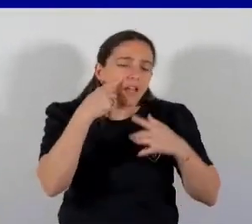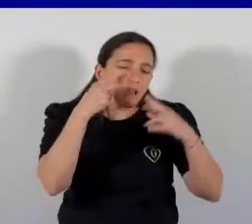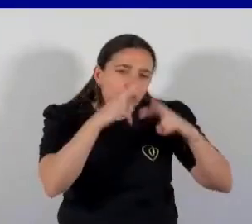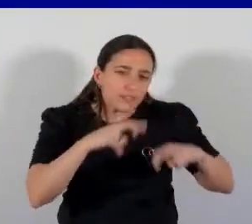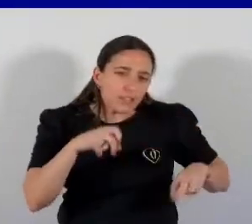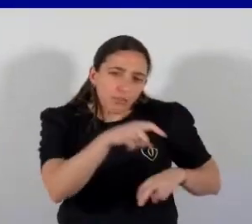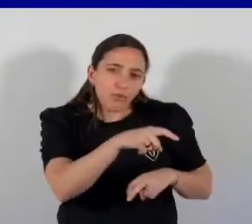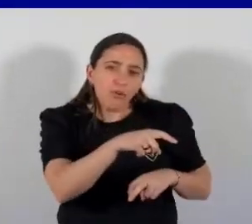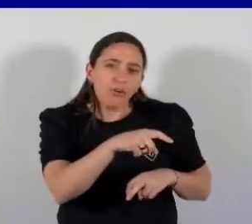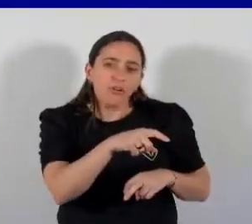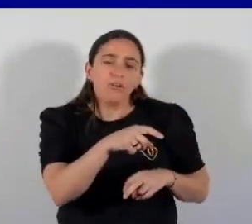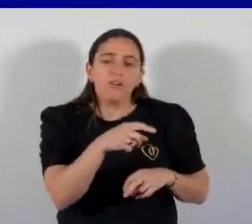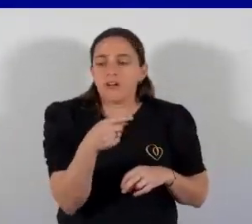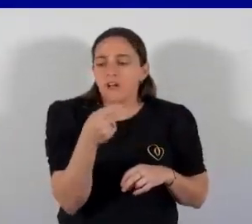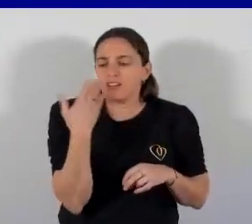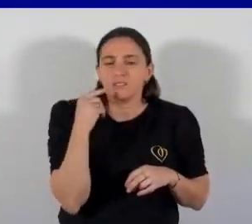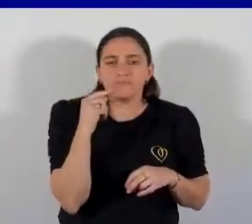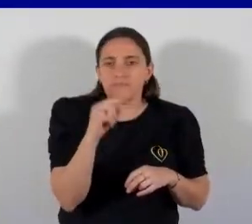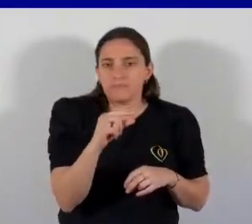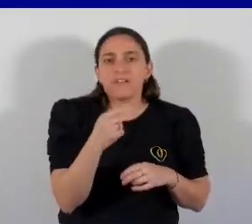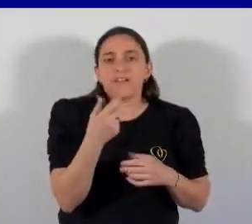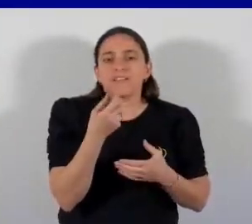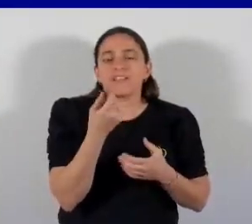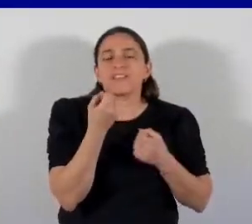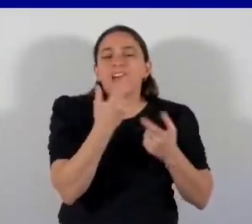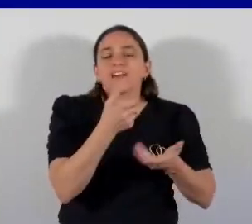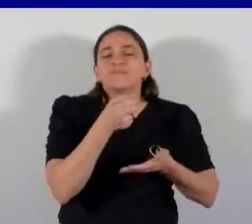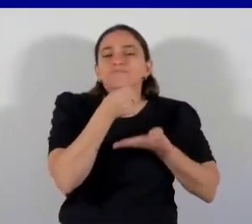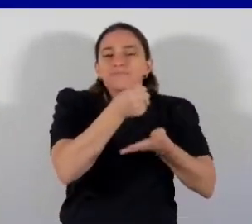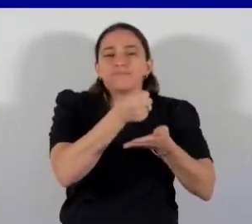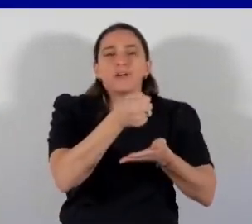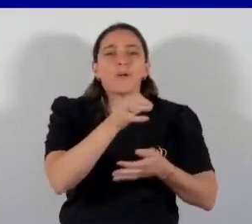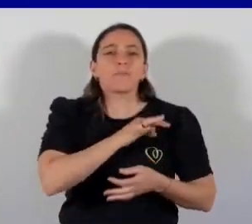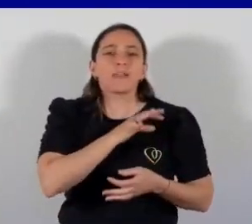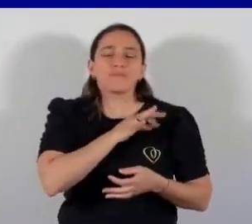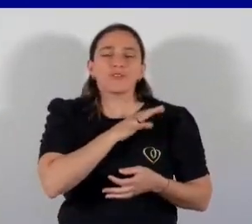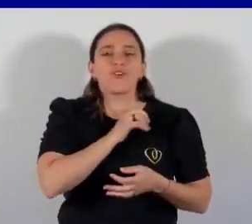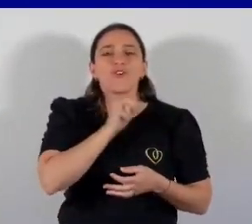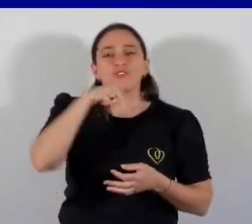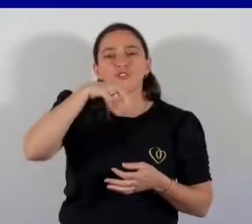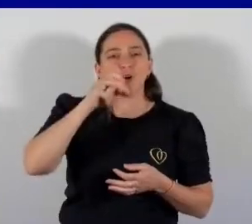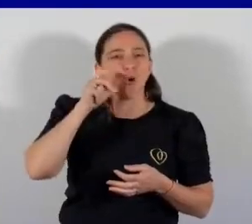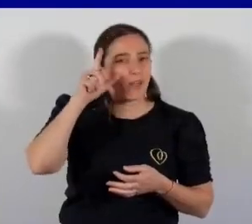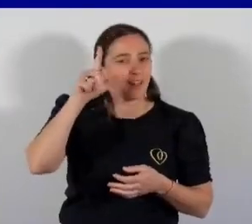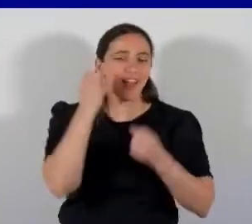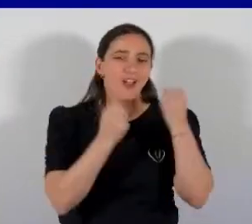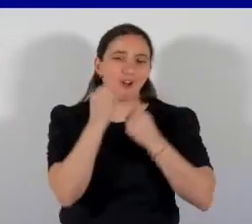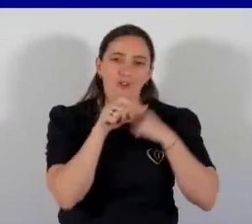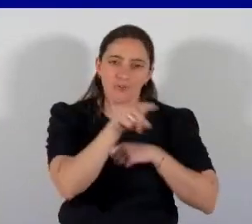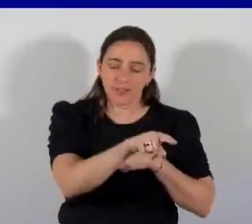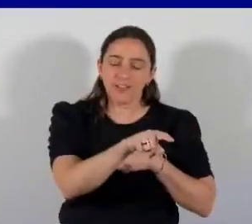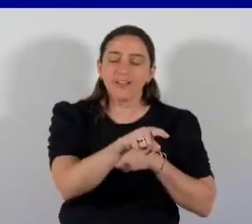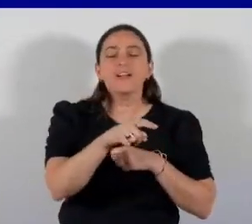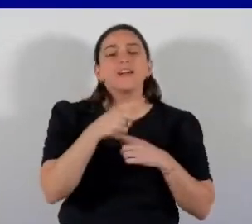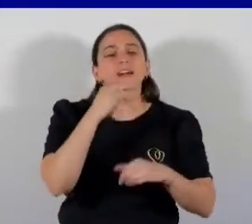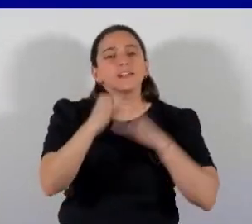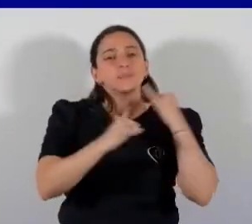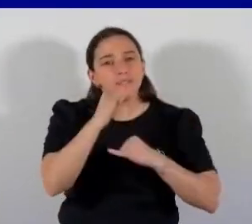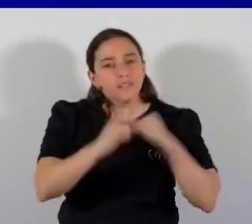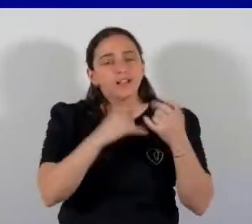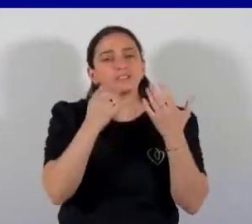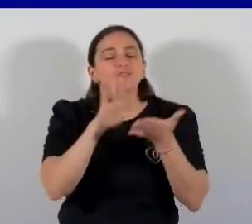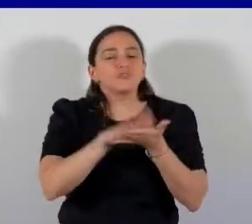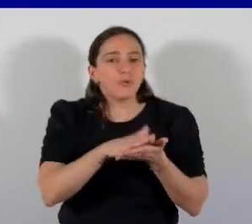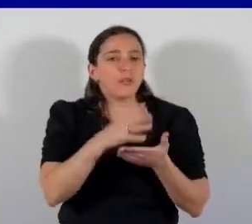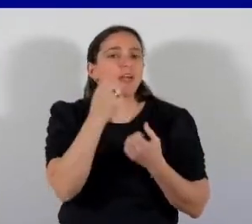hace no mucho who not long ago has been awarded with the Nobel Prize in Economics, desarrolla la teoría del crecimiento endógeno, develops the